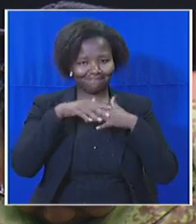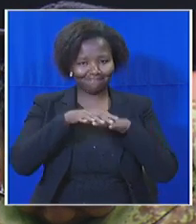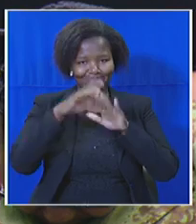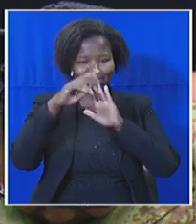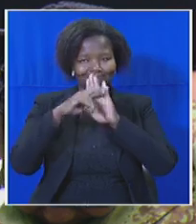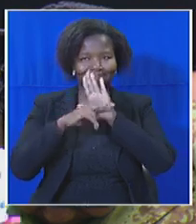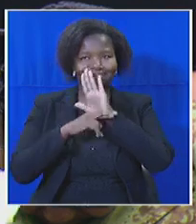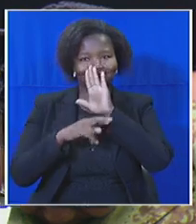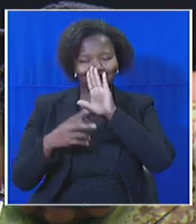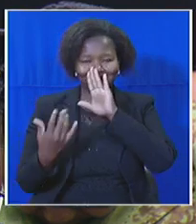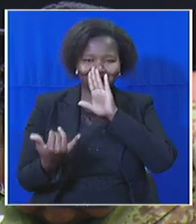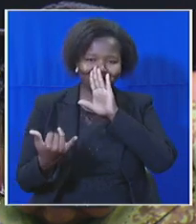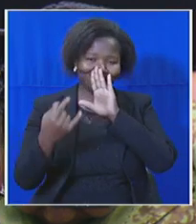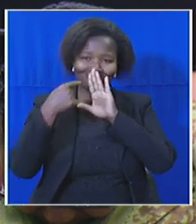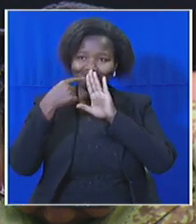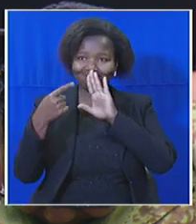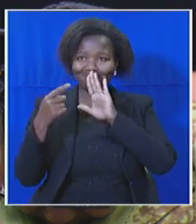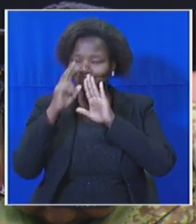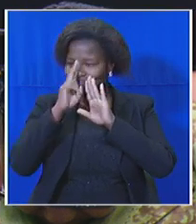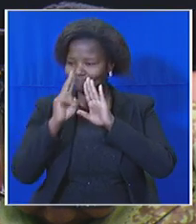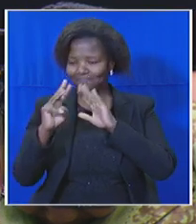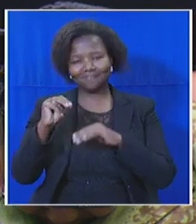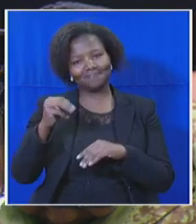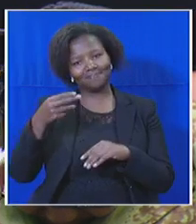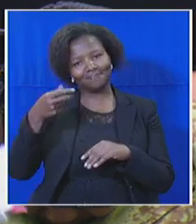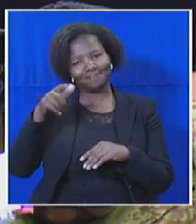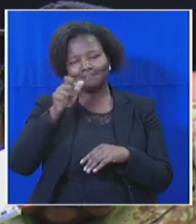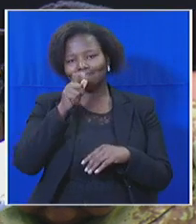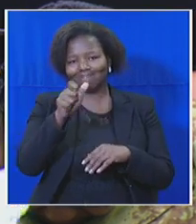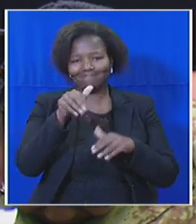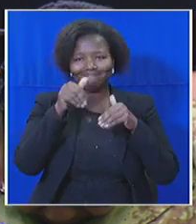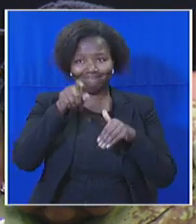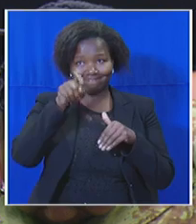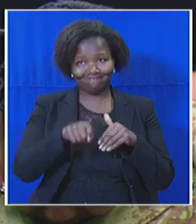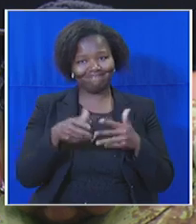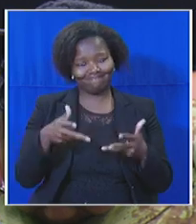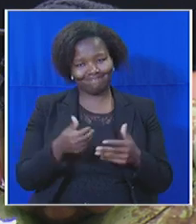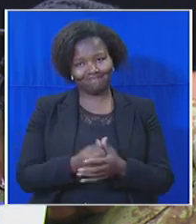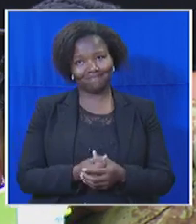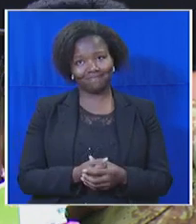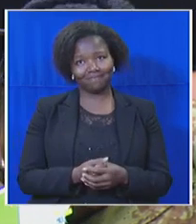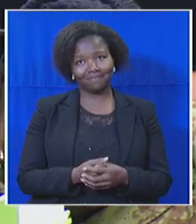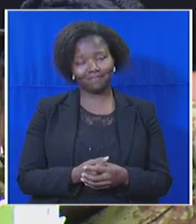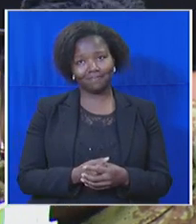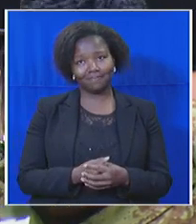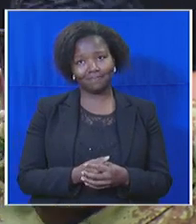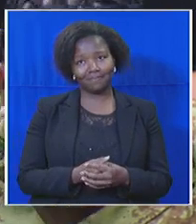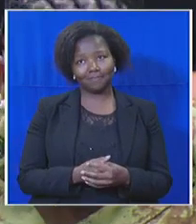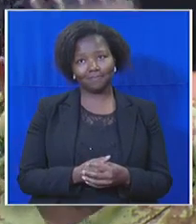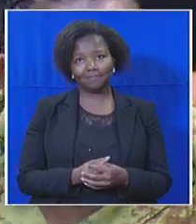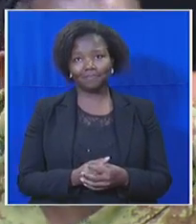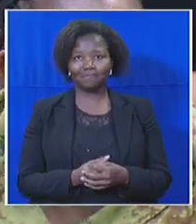request you to have the Honorable Mhlongo withdraw that phraseology. That was unbecoming. Thank you.